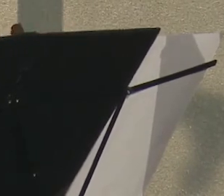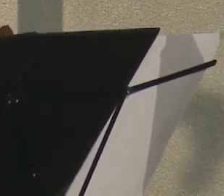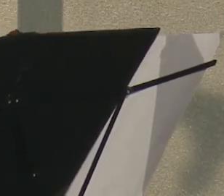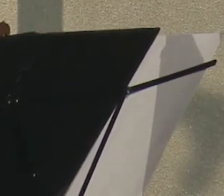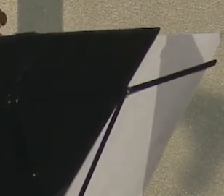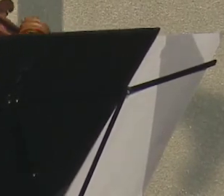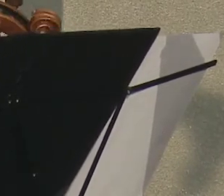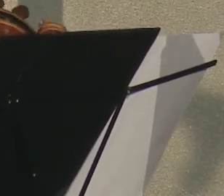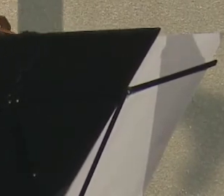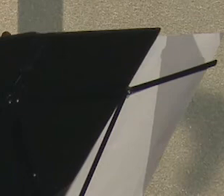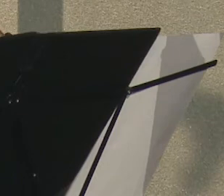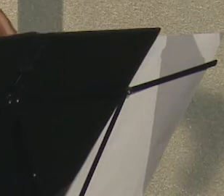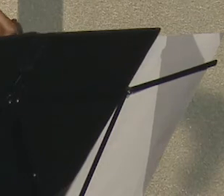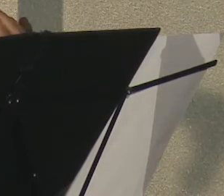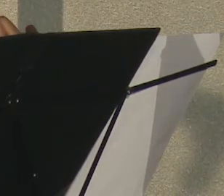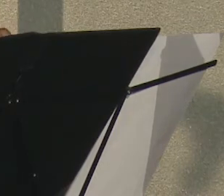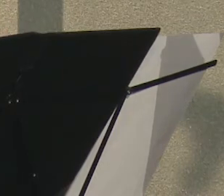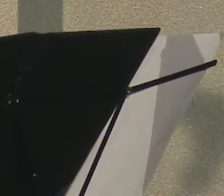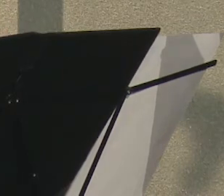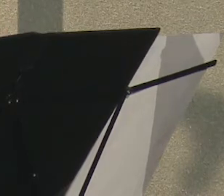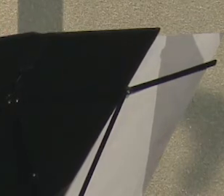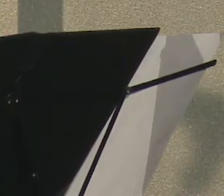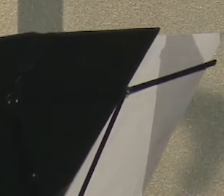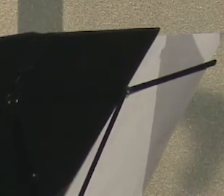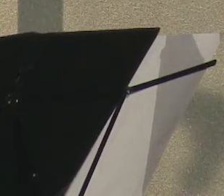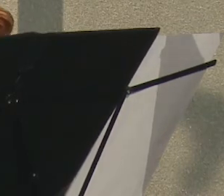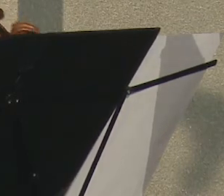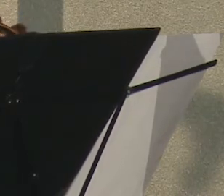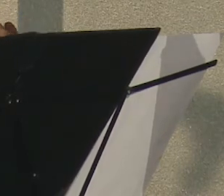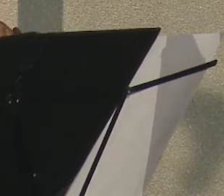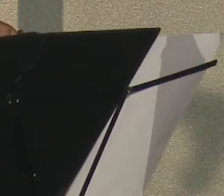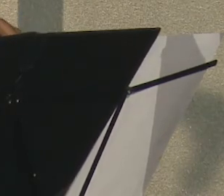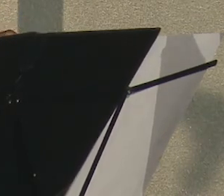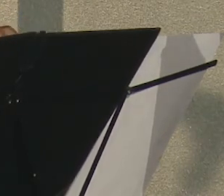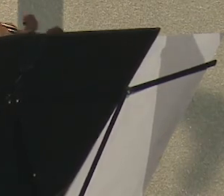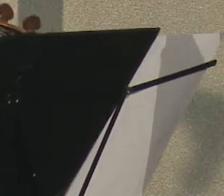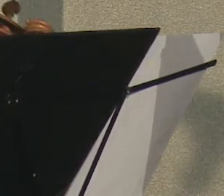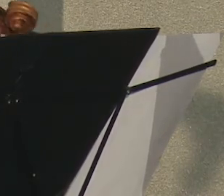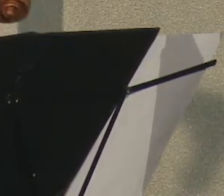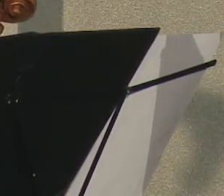Thank you.